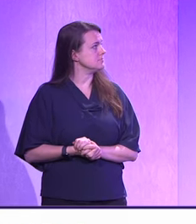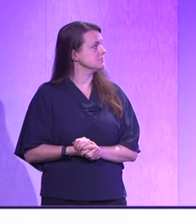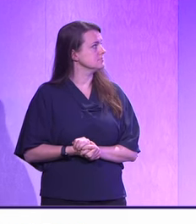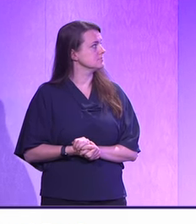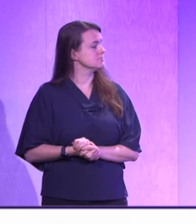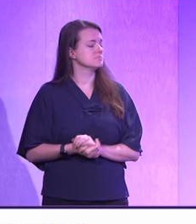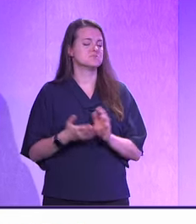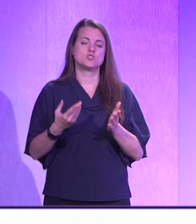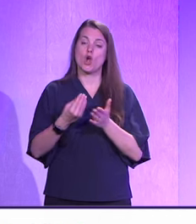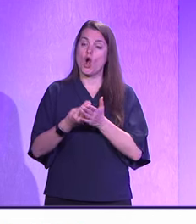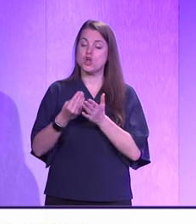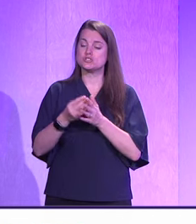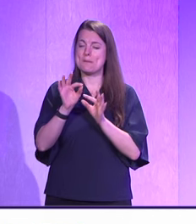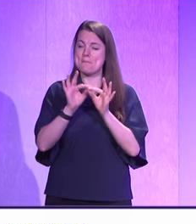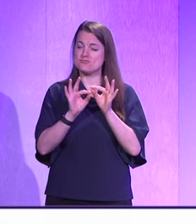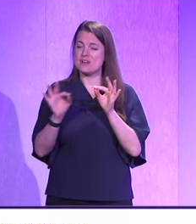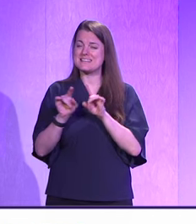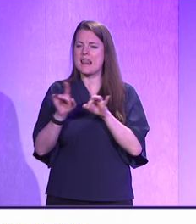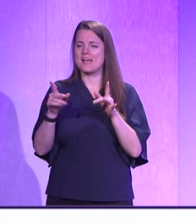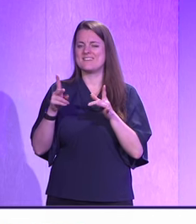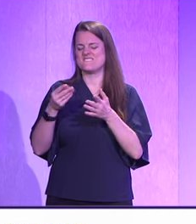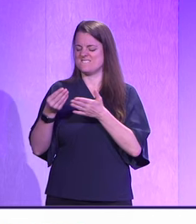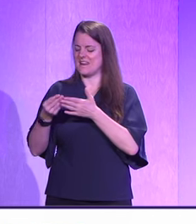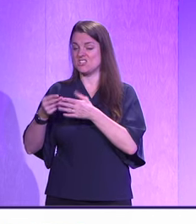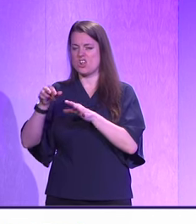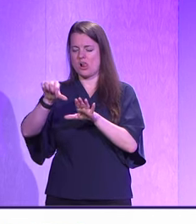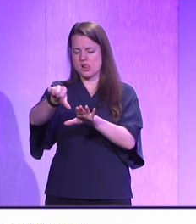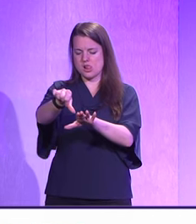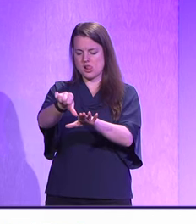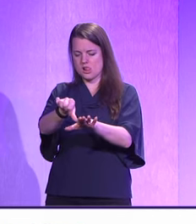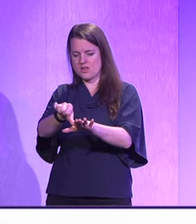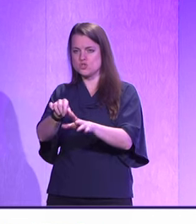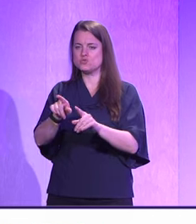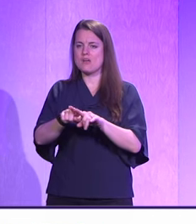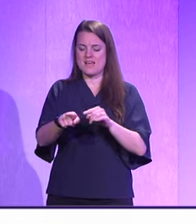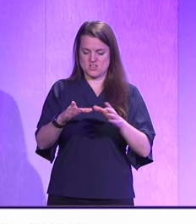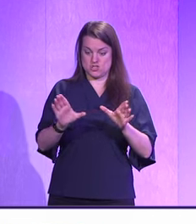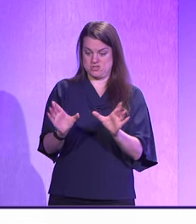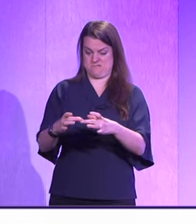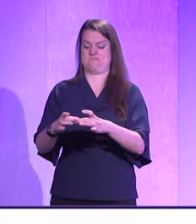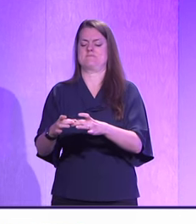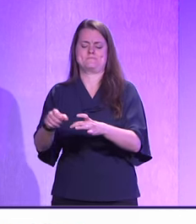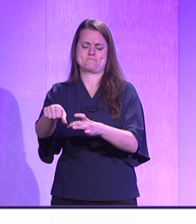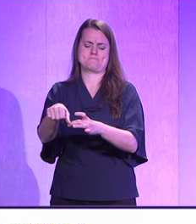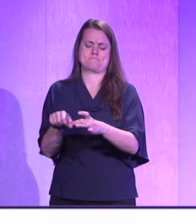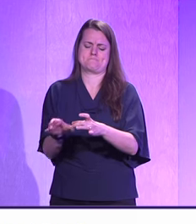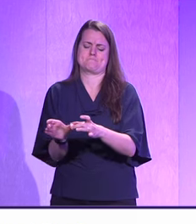So using these cost metrics is like a financial knife, a scalpel to split the services apart for fast flow. It was really interesting to